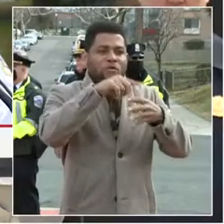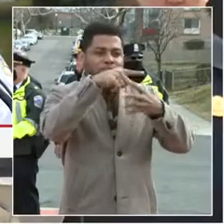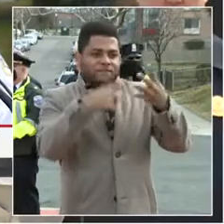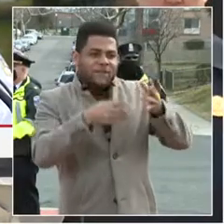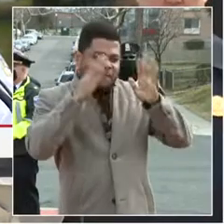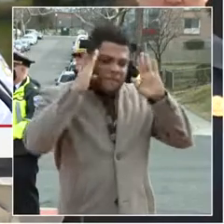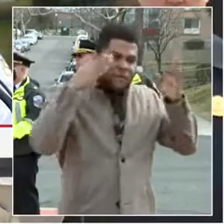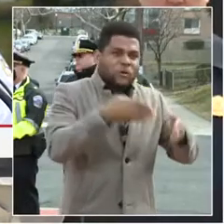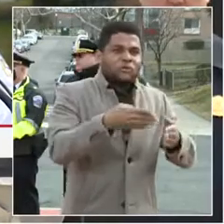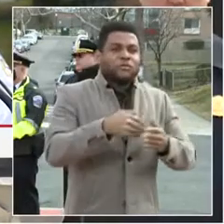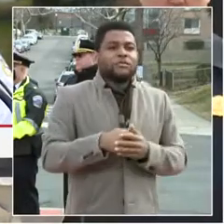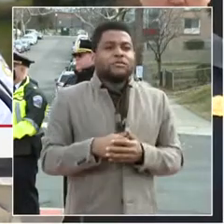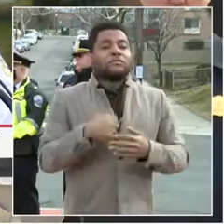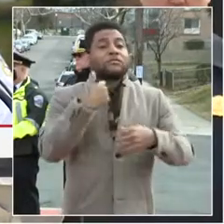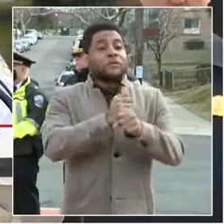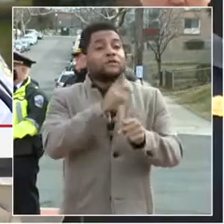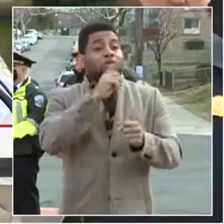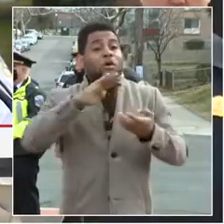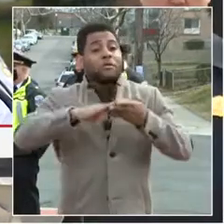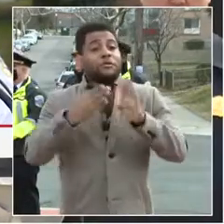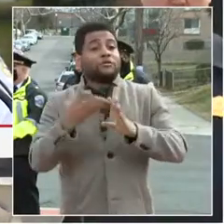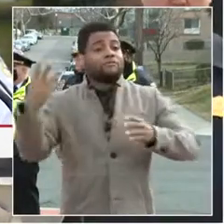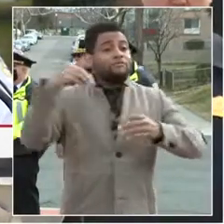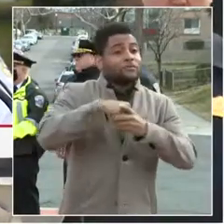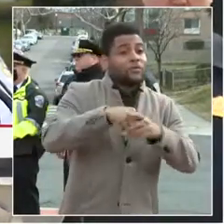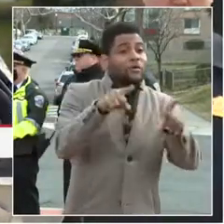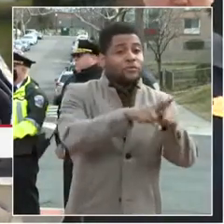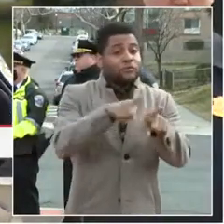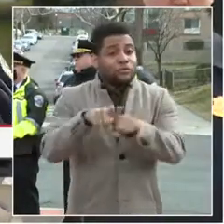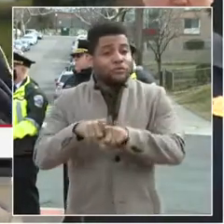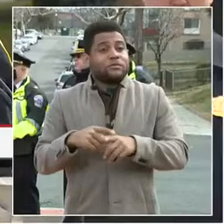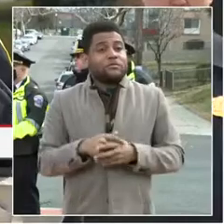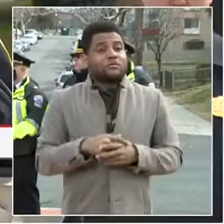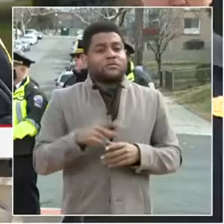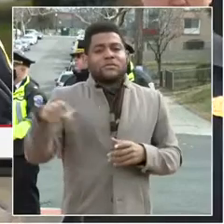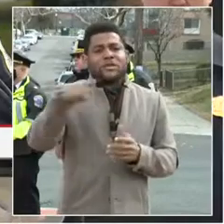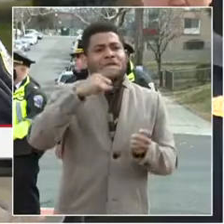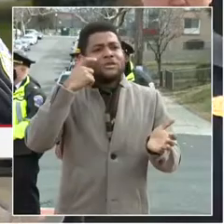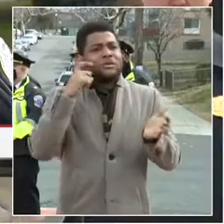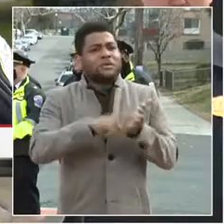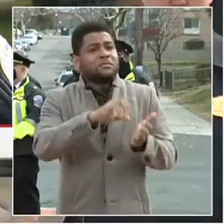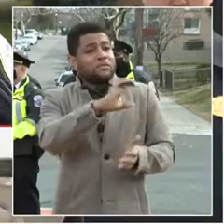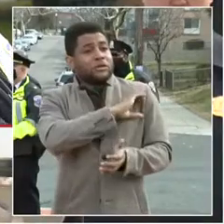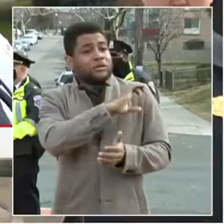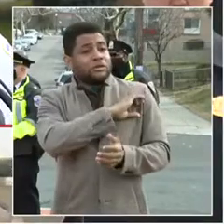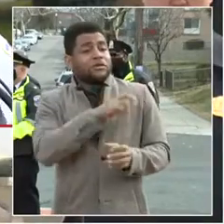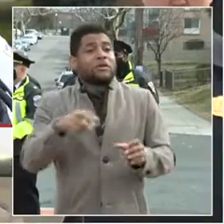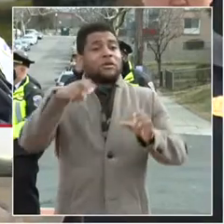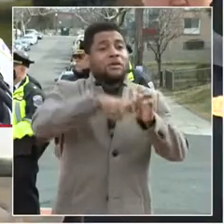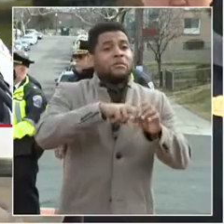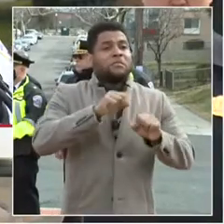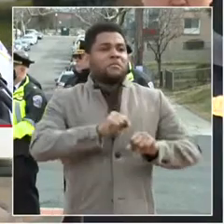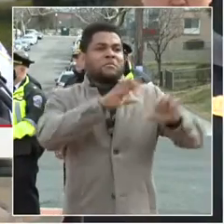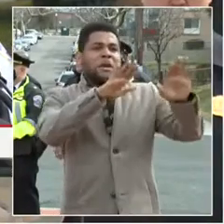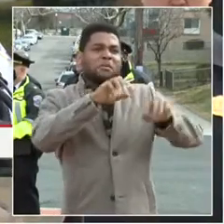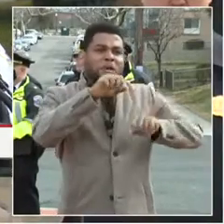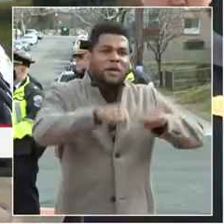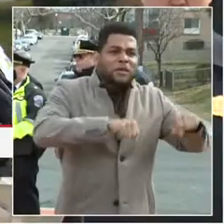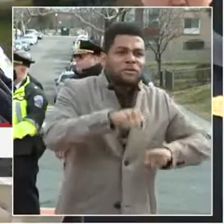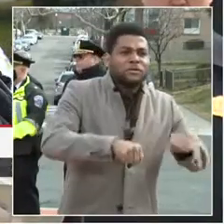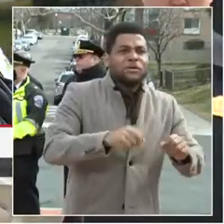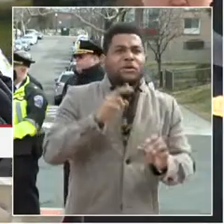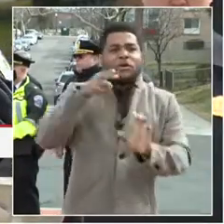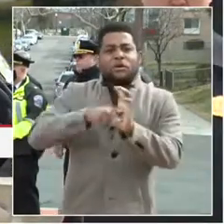engagement. These are our officers that are primarily on mountain bikes and scooters engaged in community. Our goal is to expand